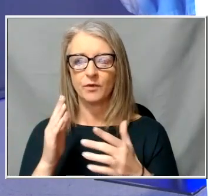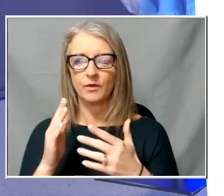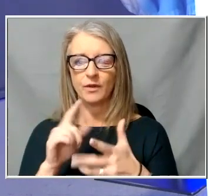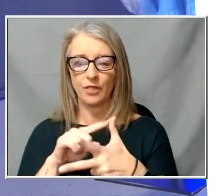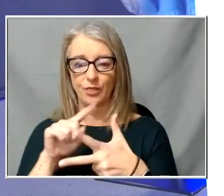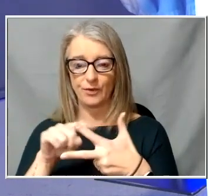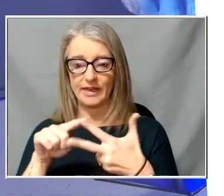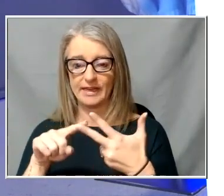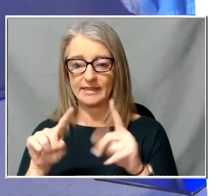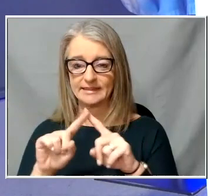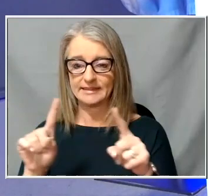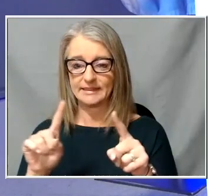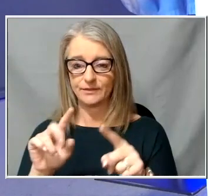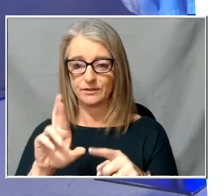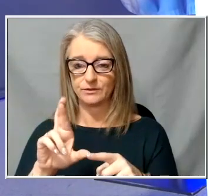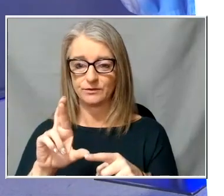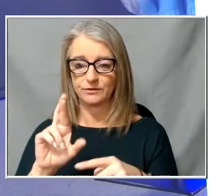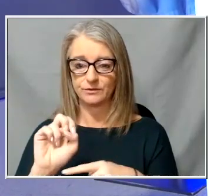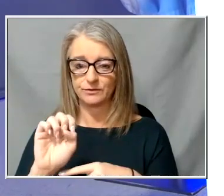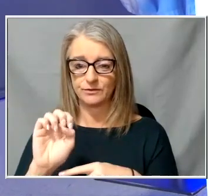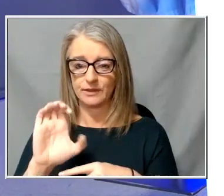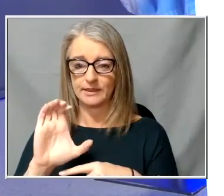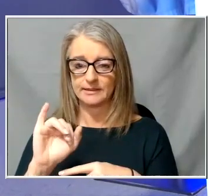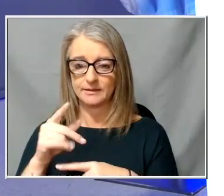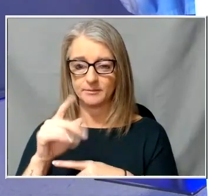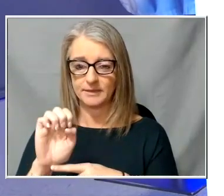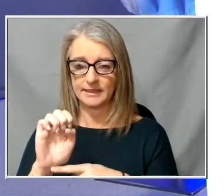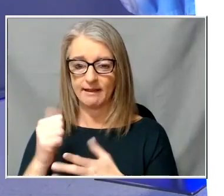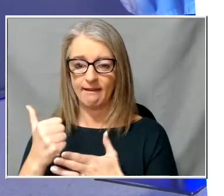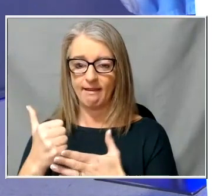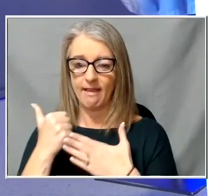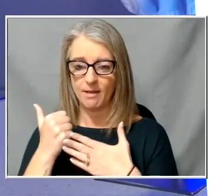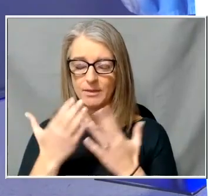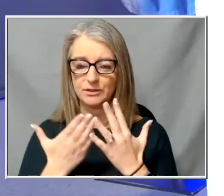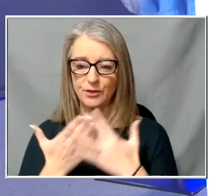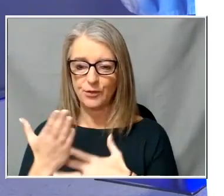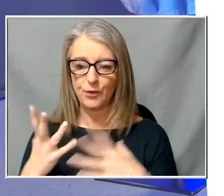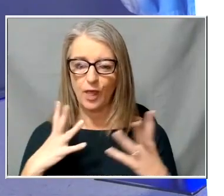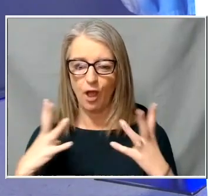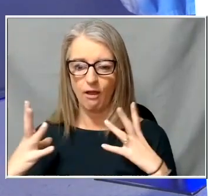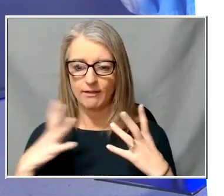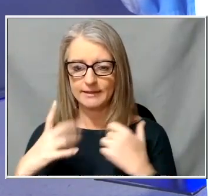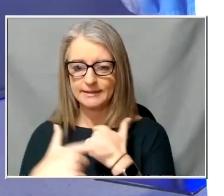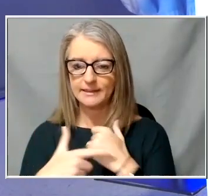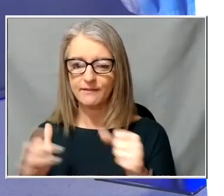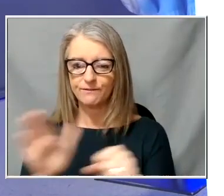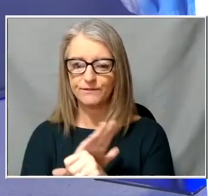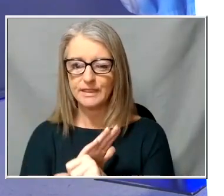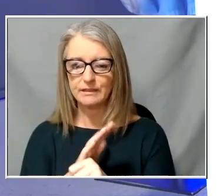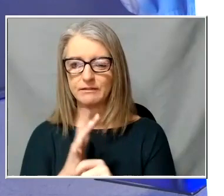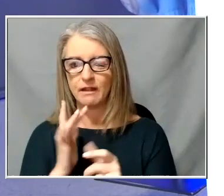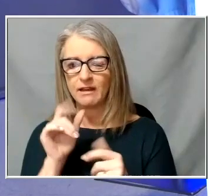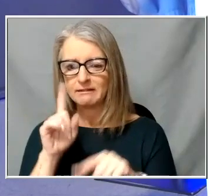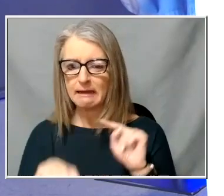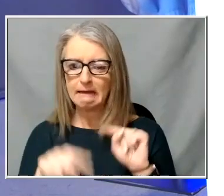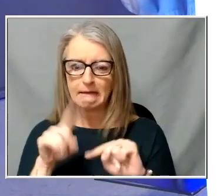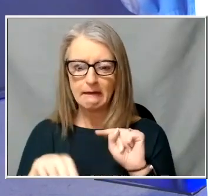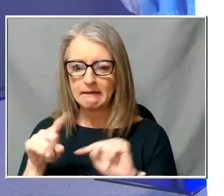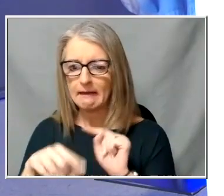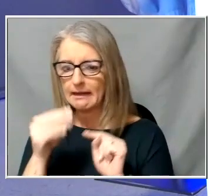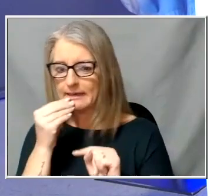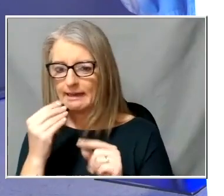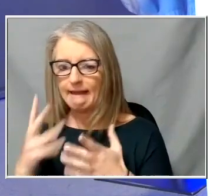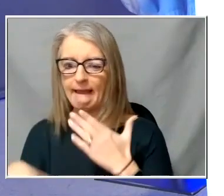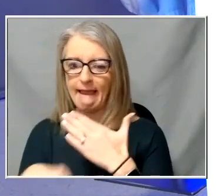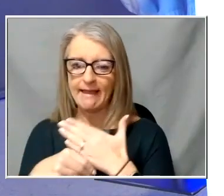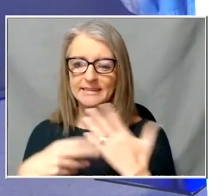different swaps, things that can kind of help us get through the holidays, not feel totally deprived, add a couple of healthy things here